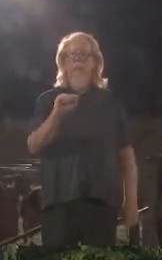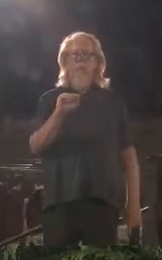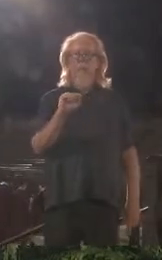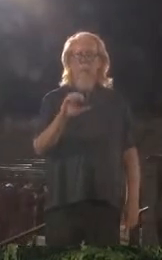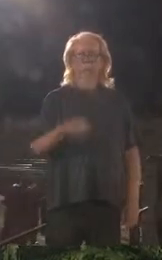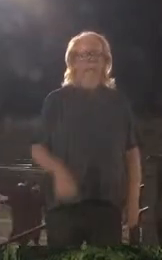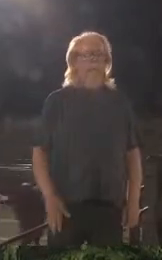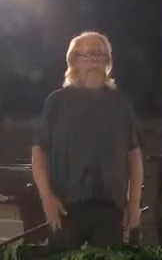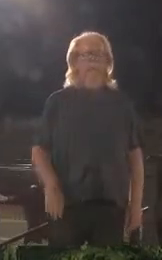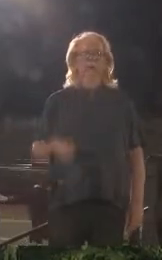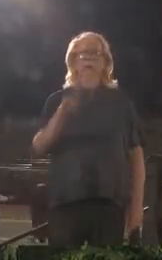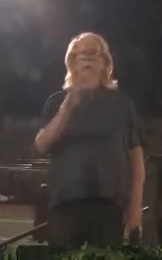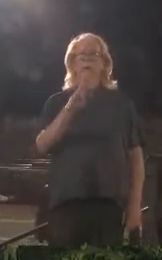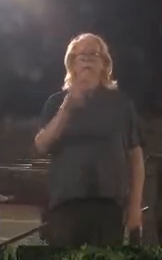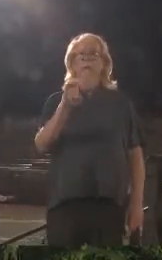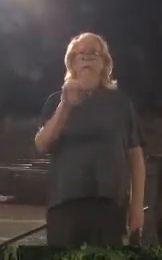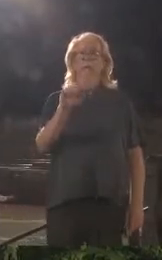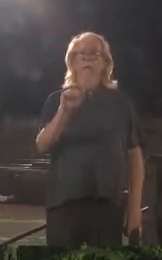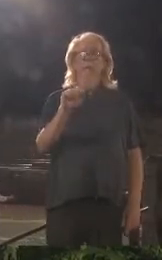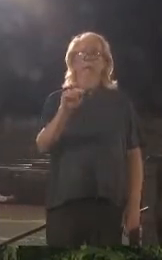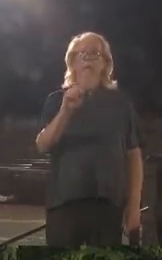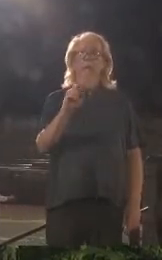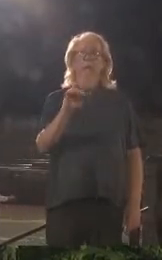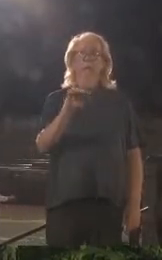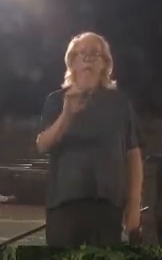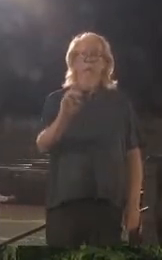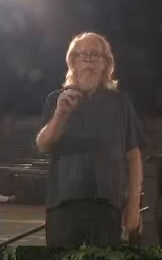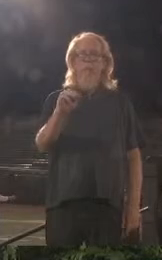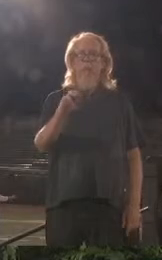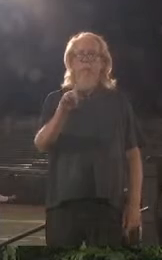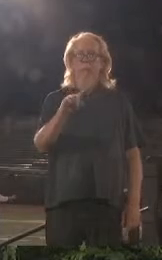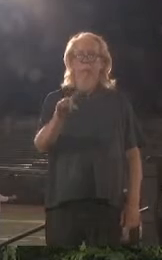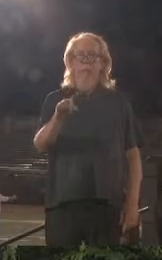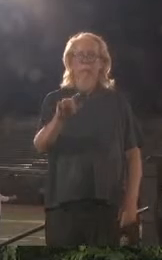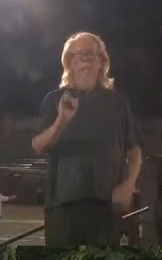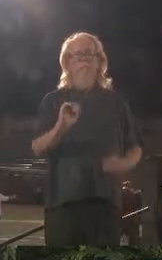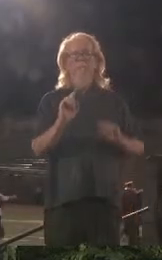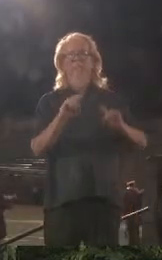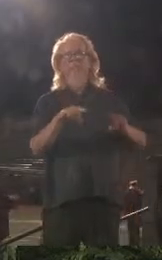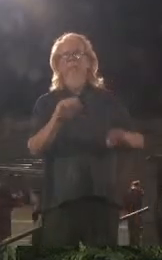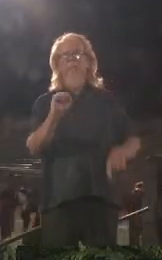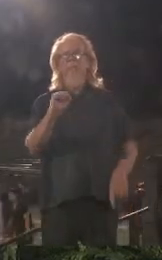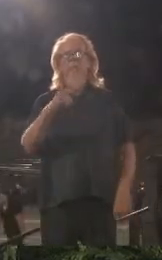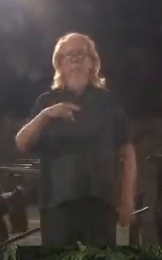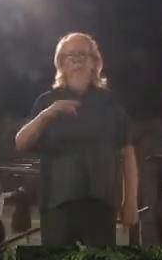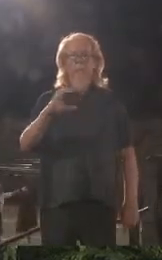Beatrice Elaine Martinez will be attending St. Philip's College.